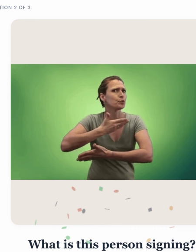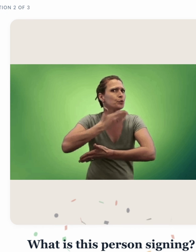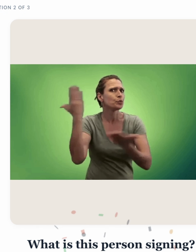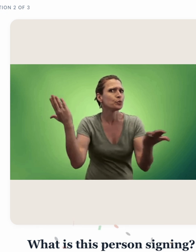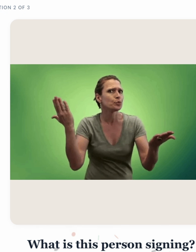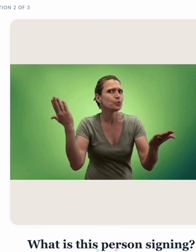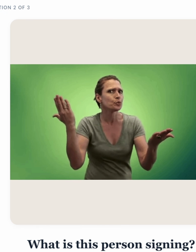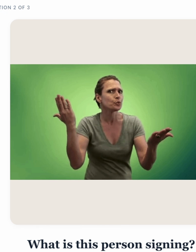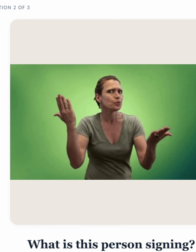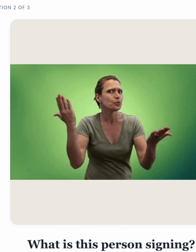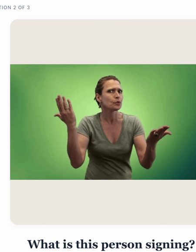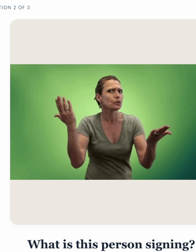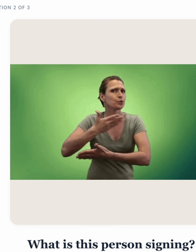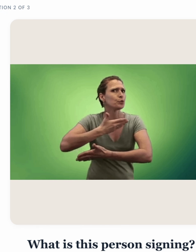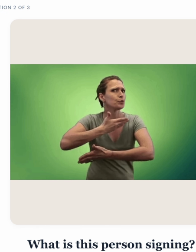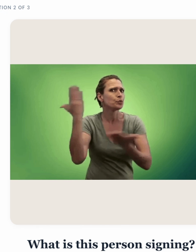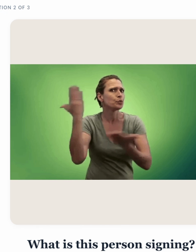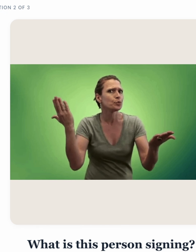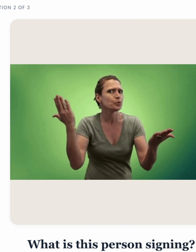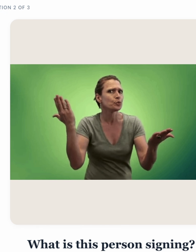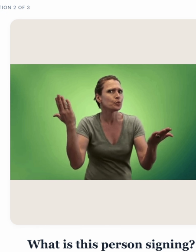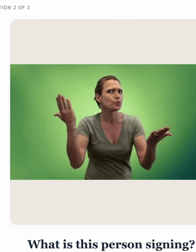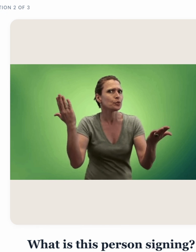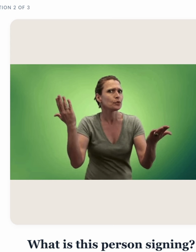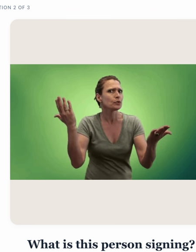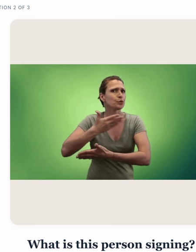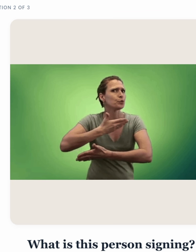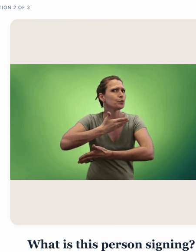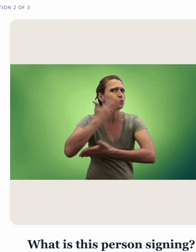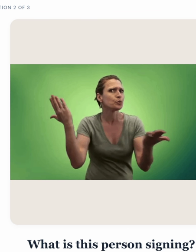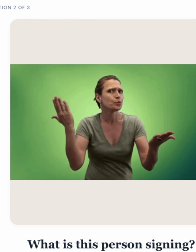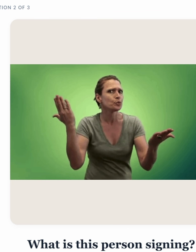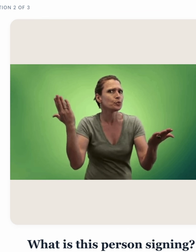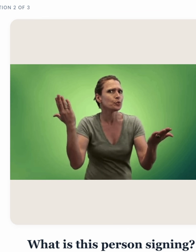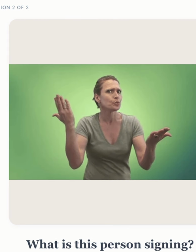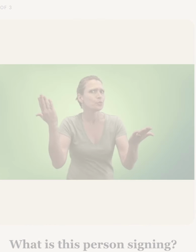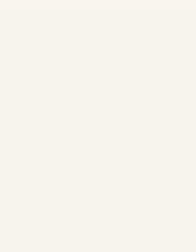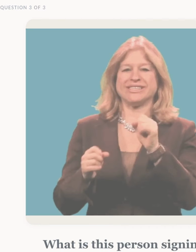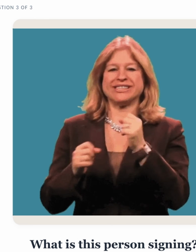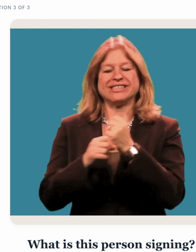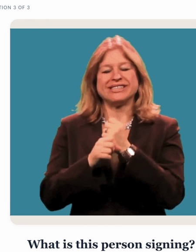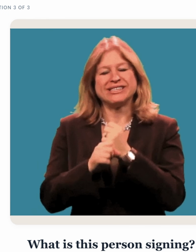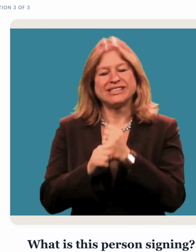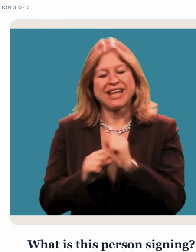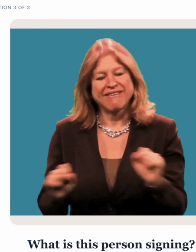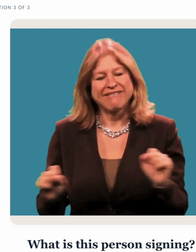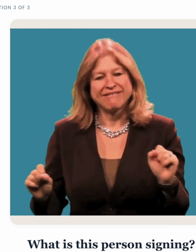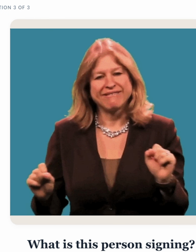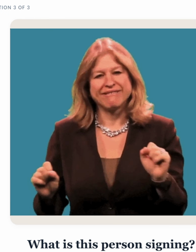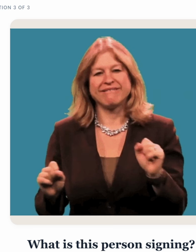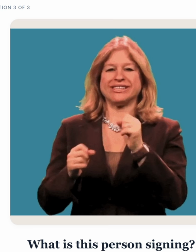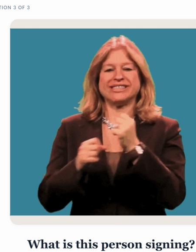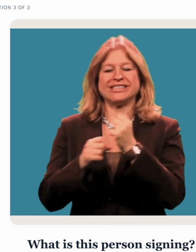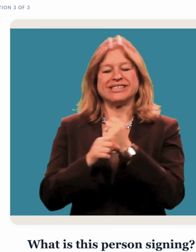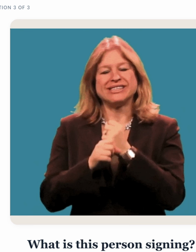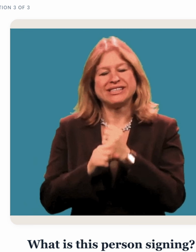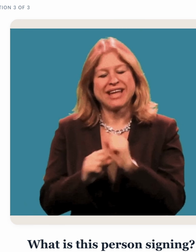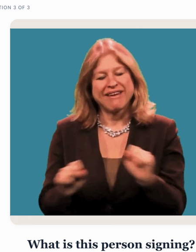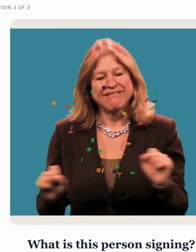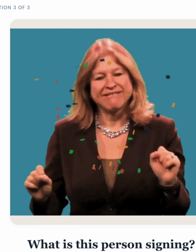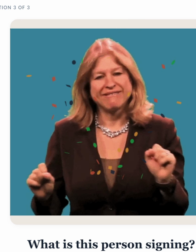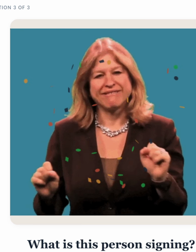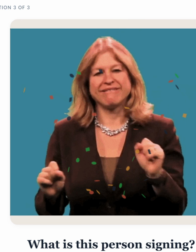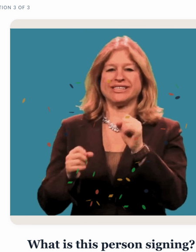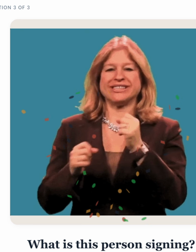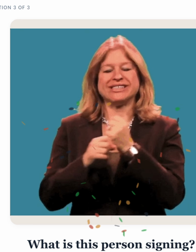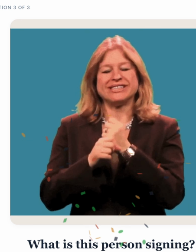have to click on this. You can just use numbers to do this, and you can also skip something. And here, like,